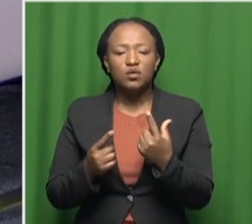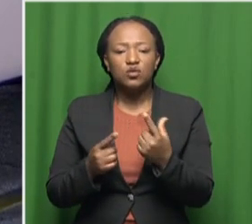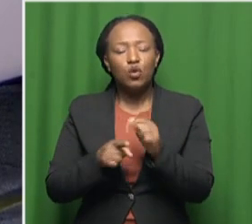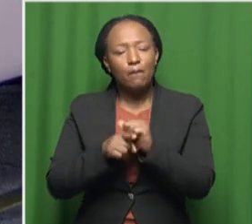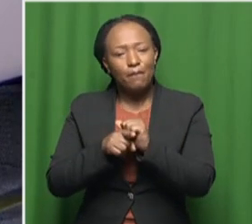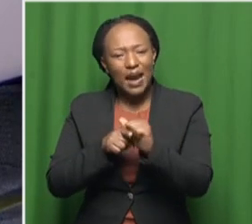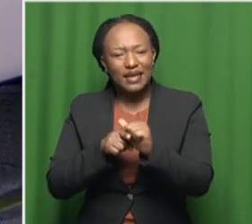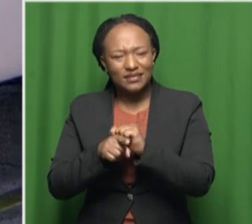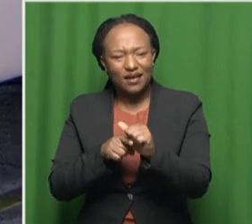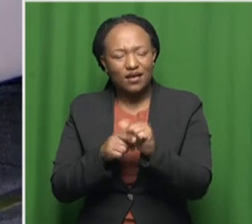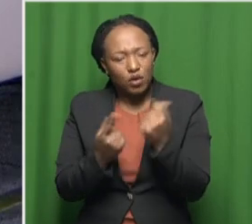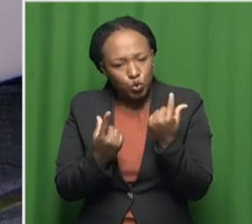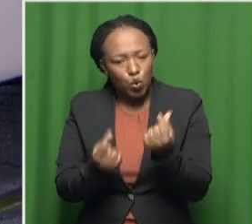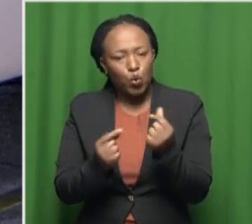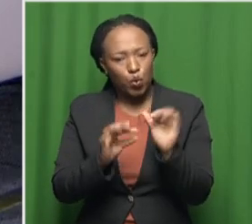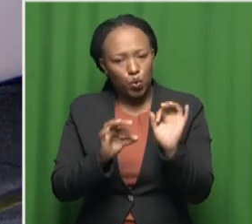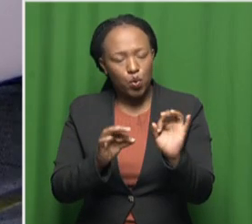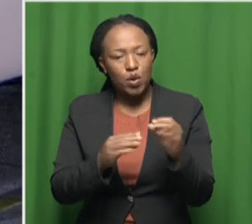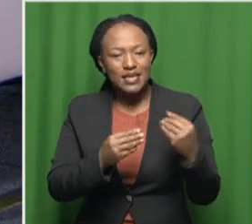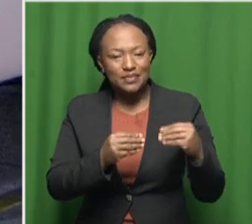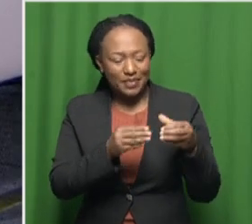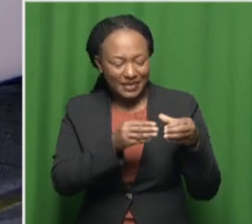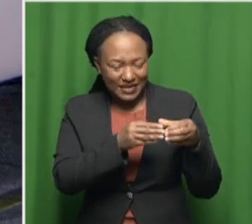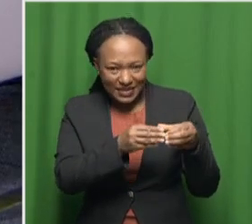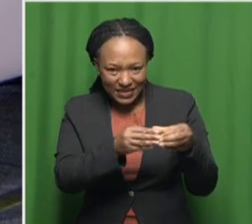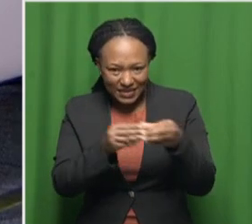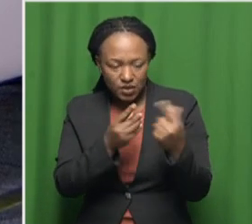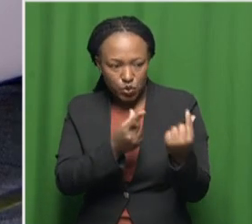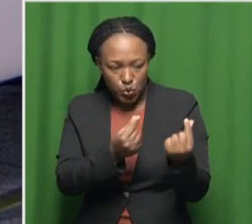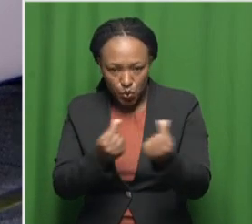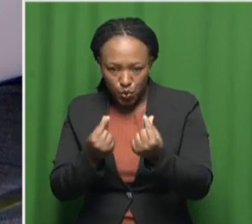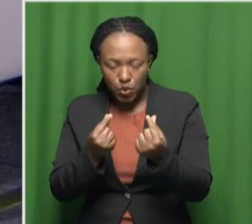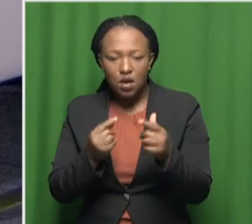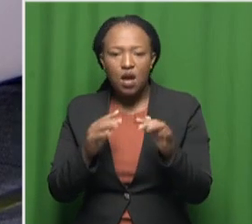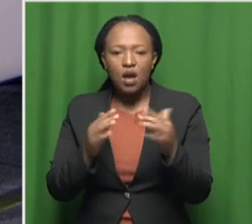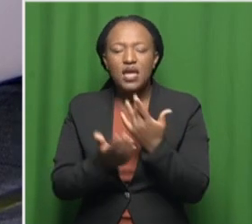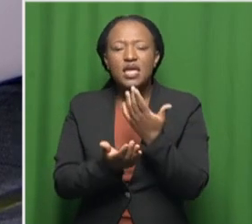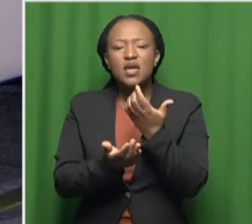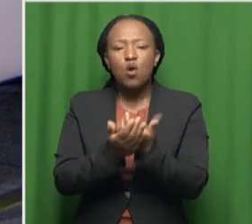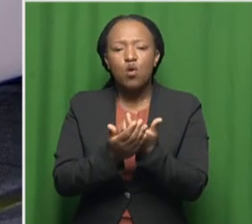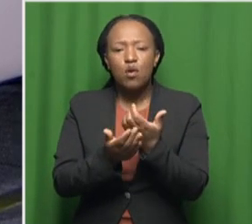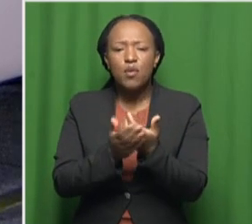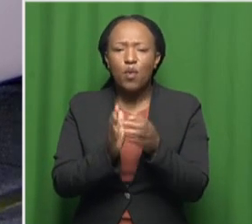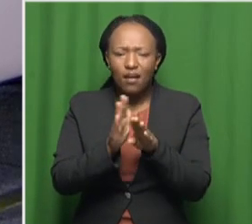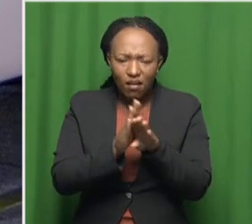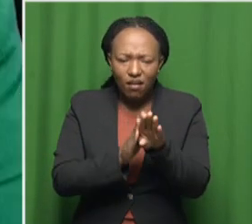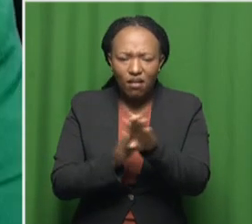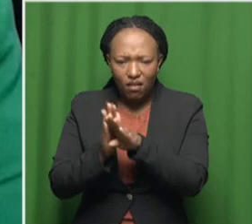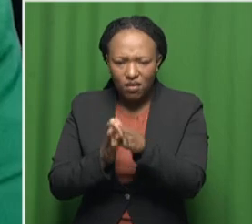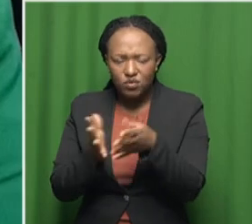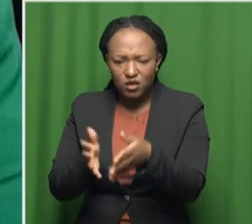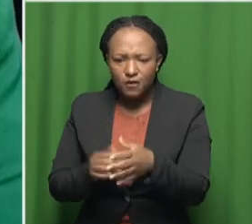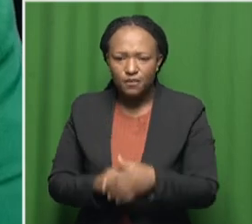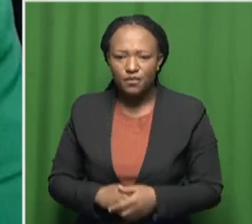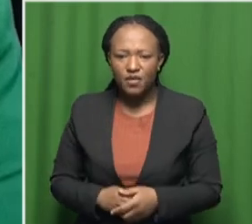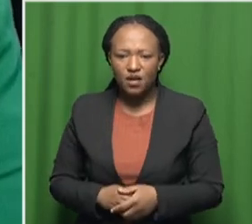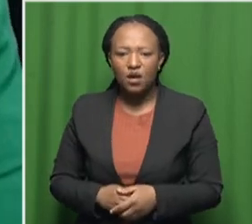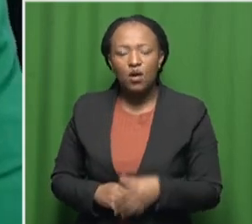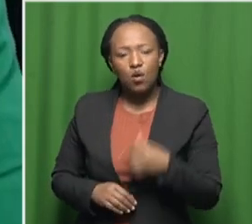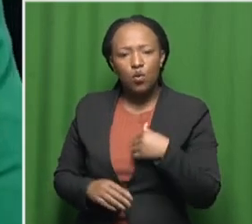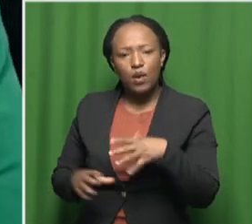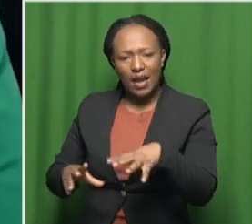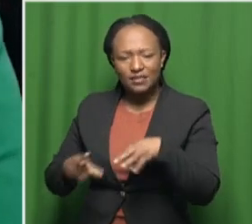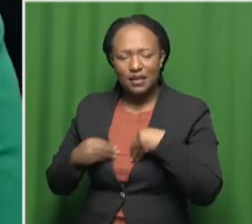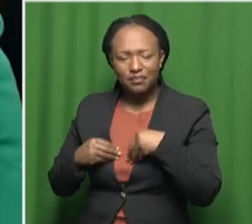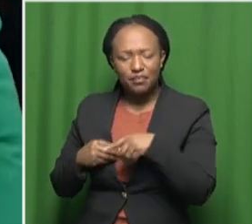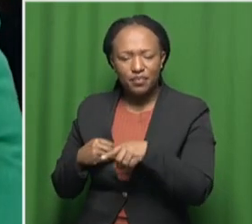word, what you do at small business level, because that's how the economy is going to be grown? We would welcome that, Sakina. We